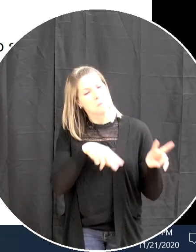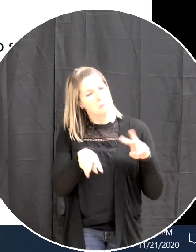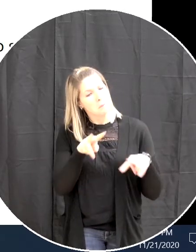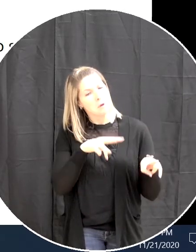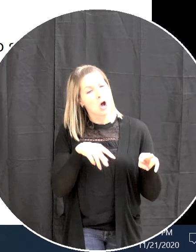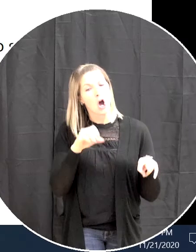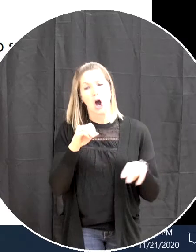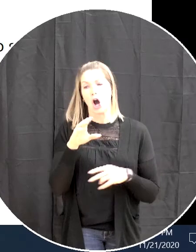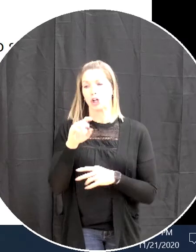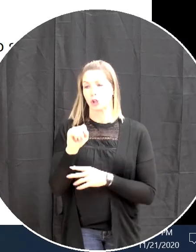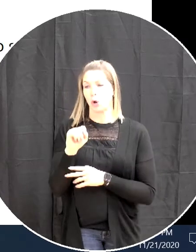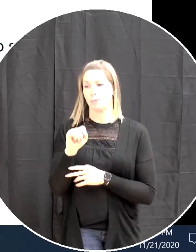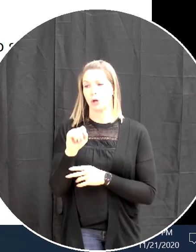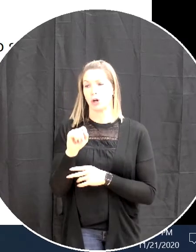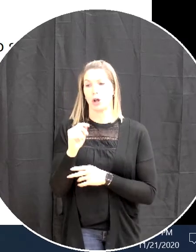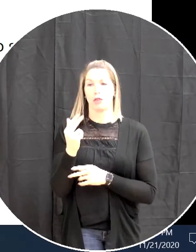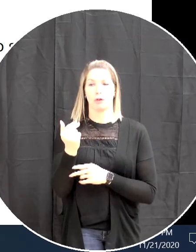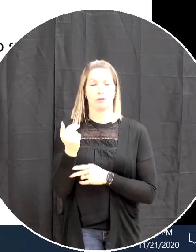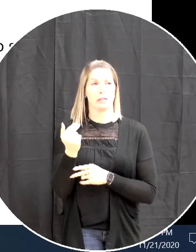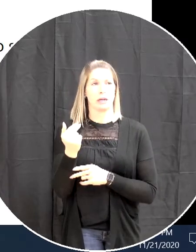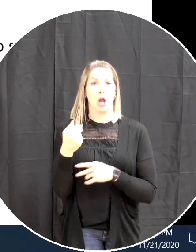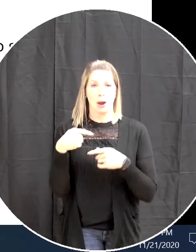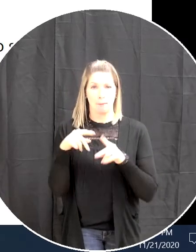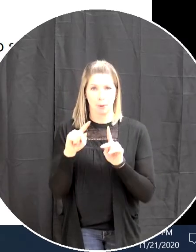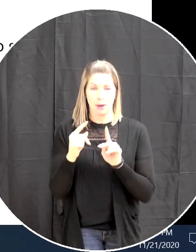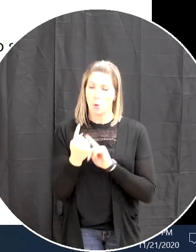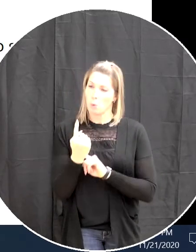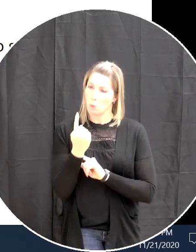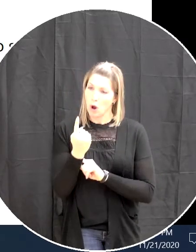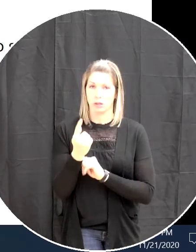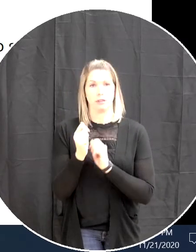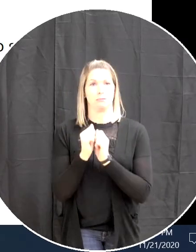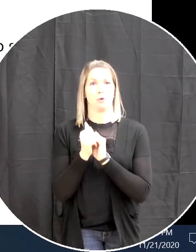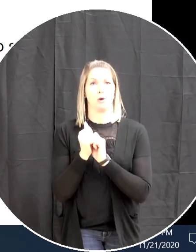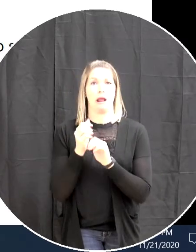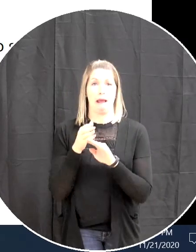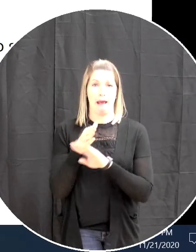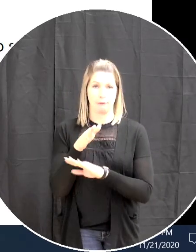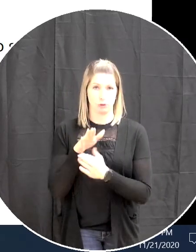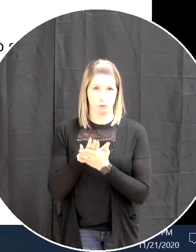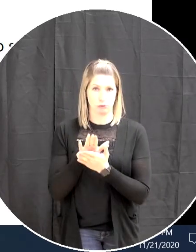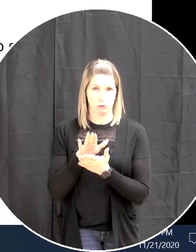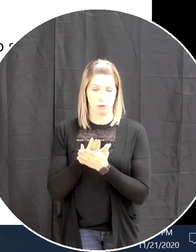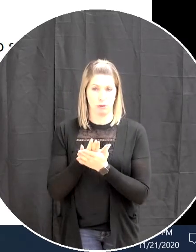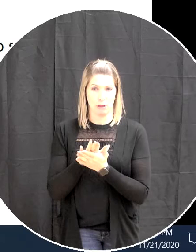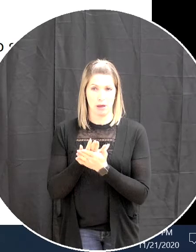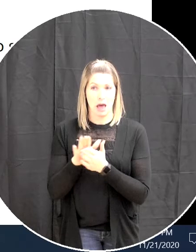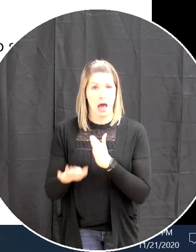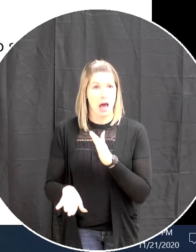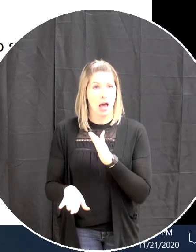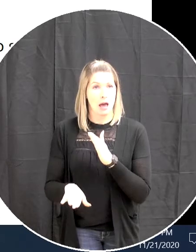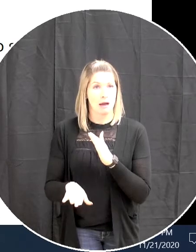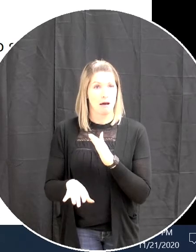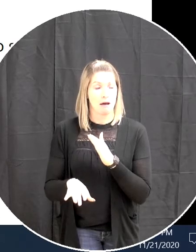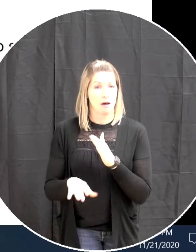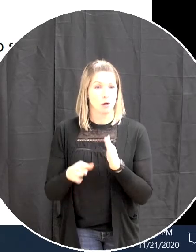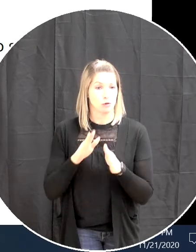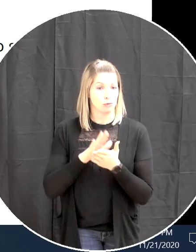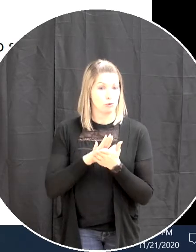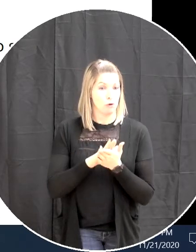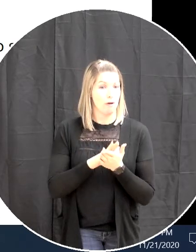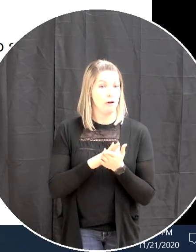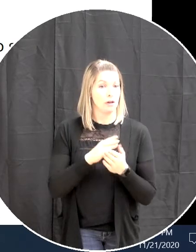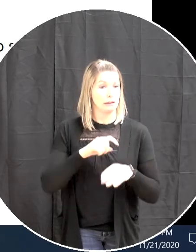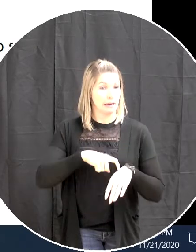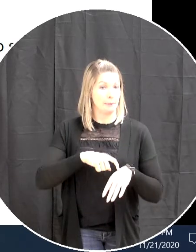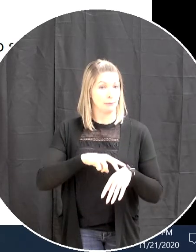allowed one sport after school up until the hour of 6 p.m. in the evening, and this was